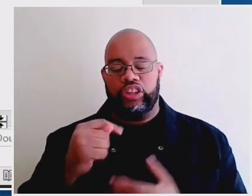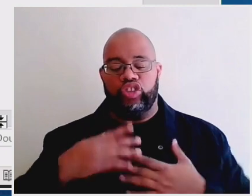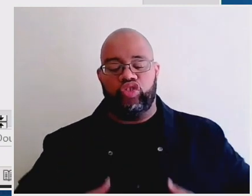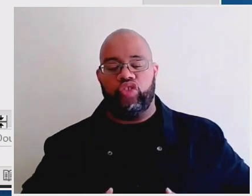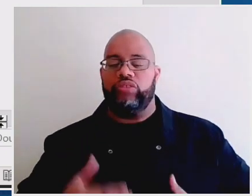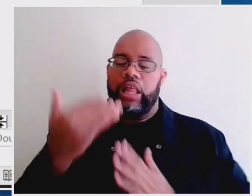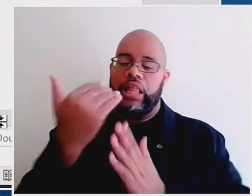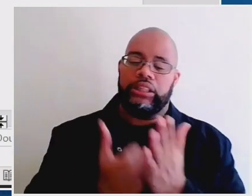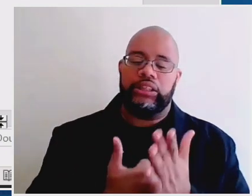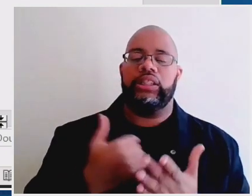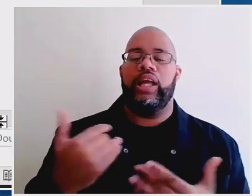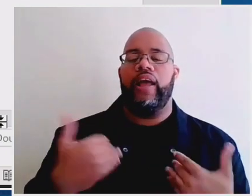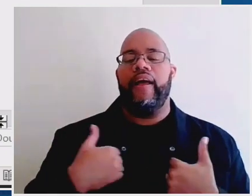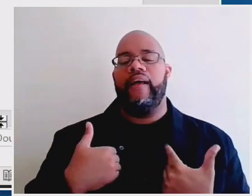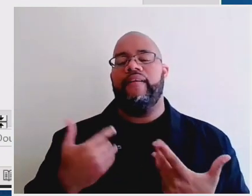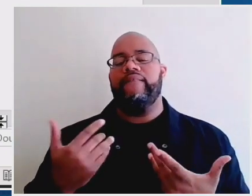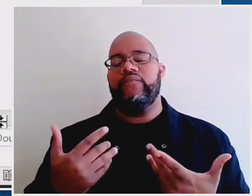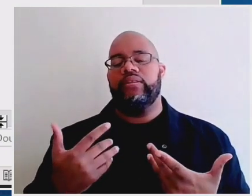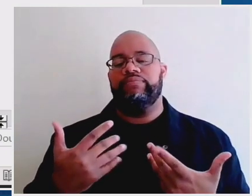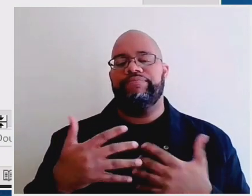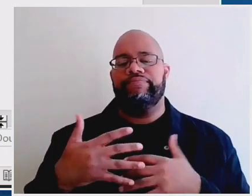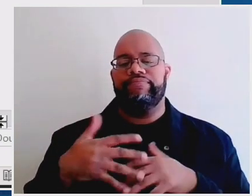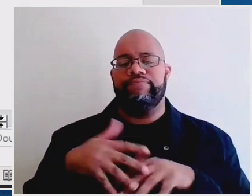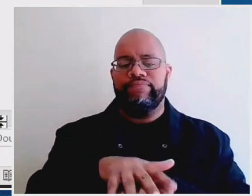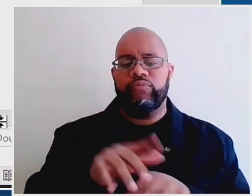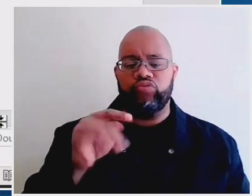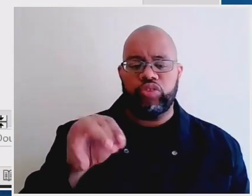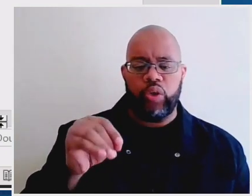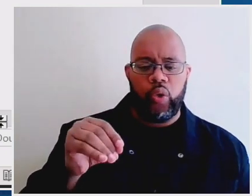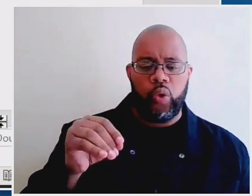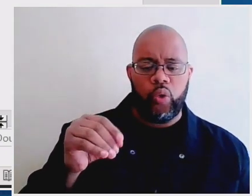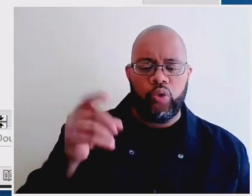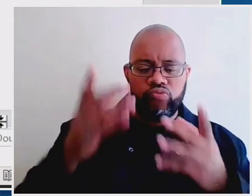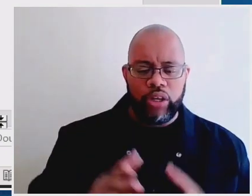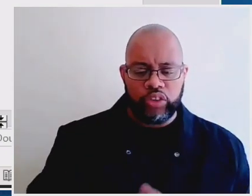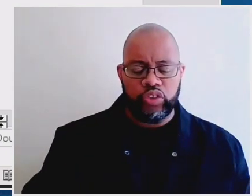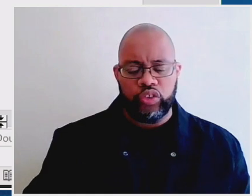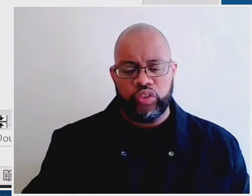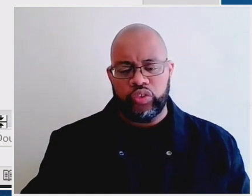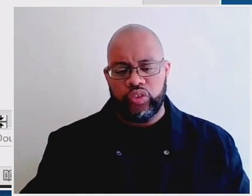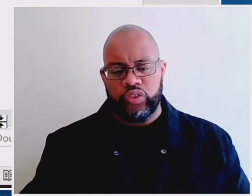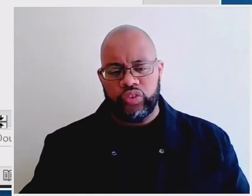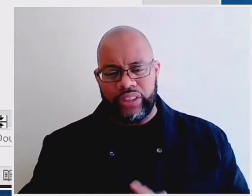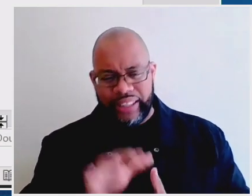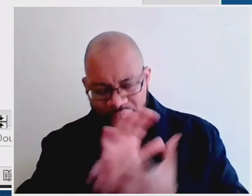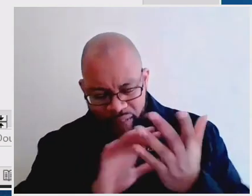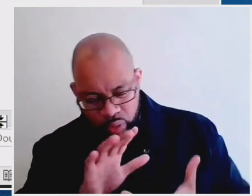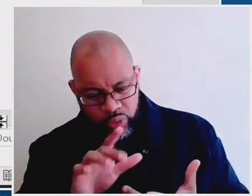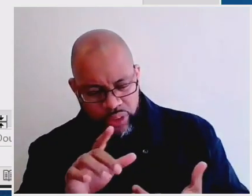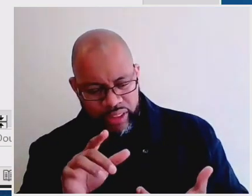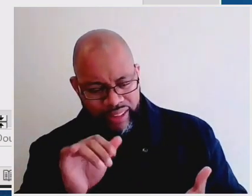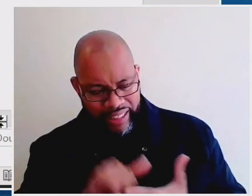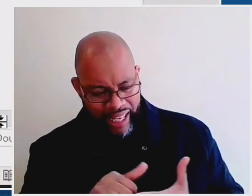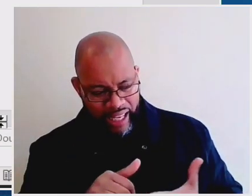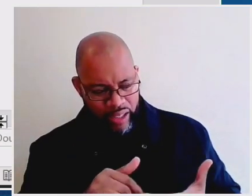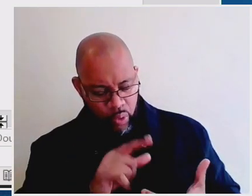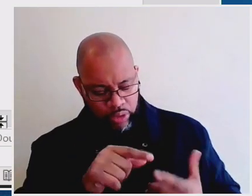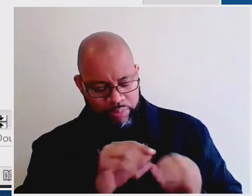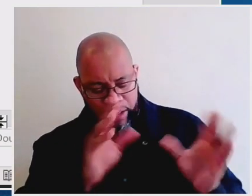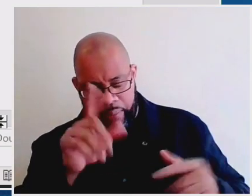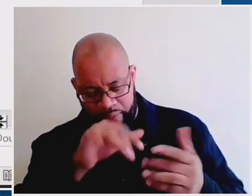There's always confusion with TRIO directors and programs about understanding that. Just some clarity about